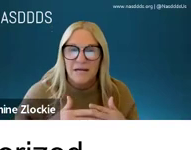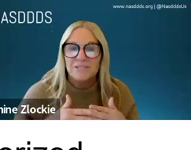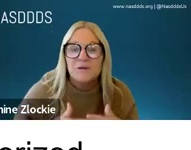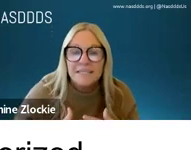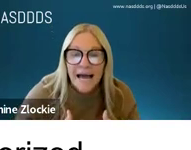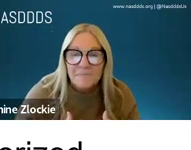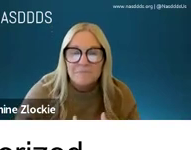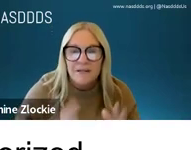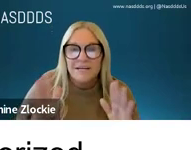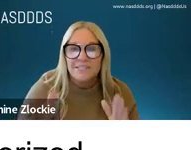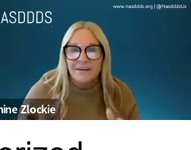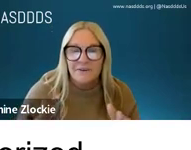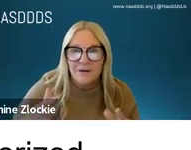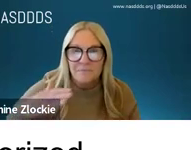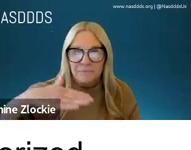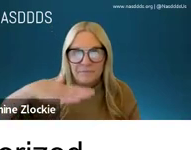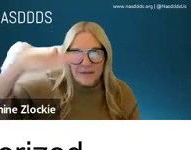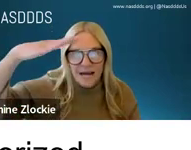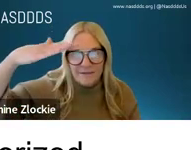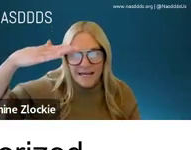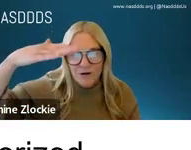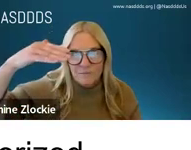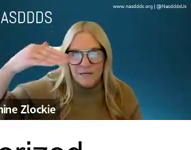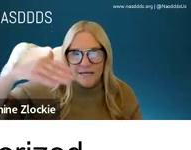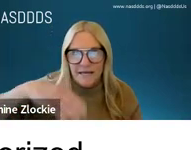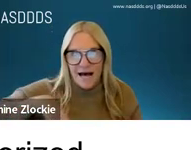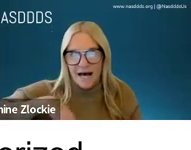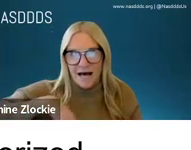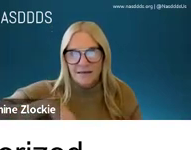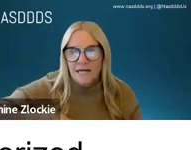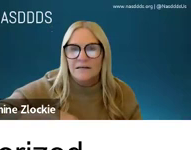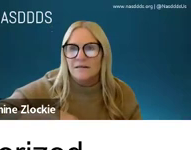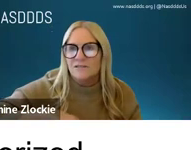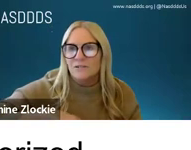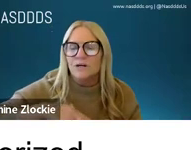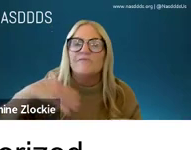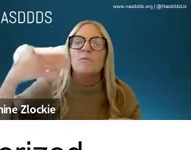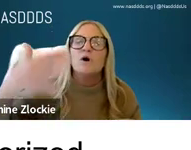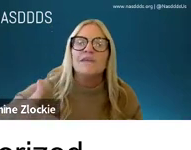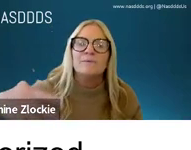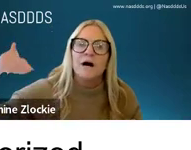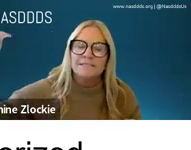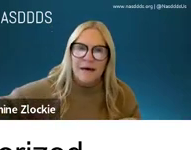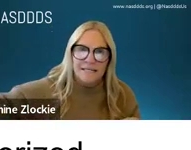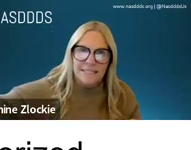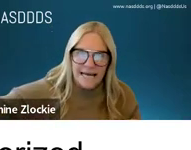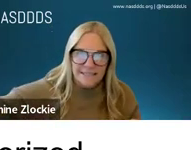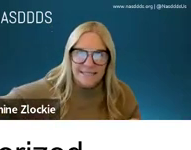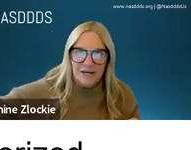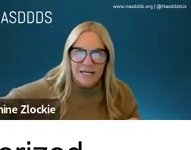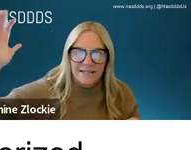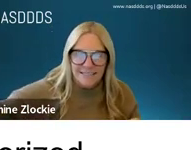waiver. So by doing that, they're different and they could be sort of more than what's